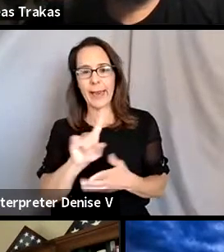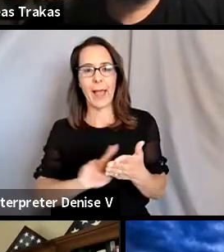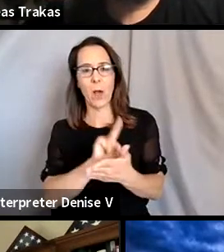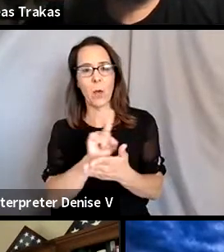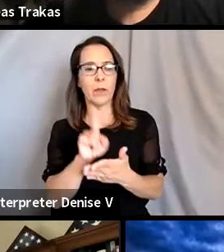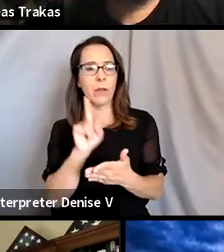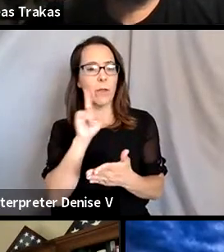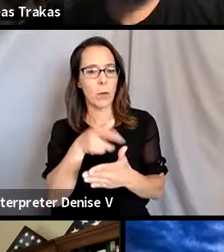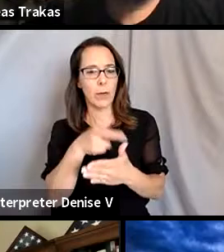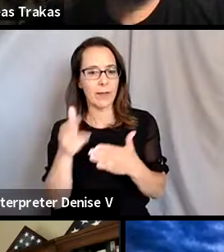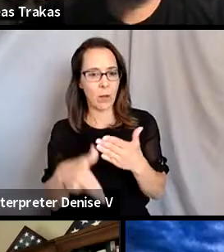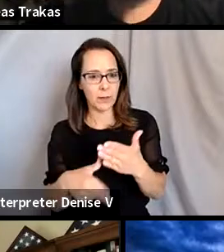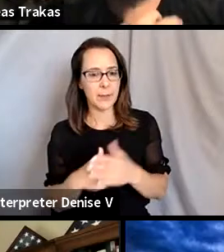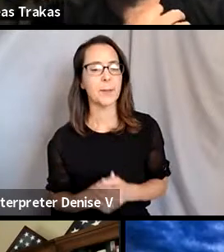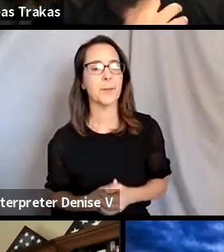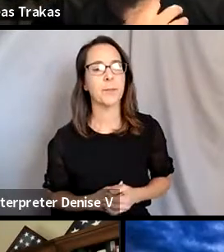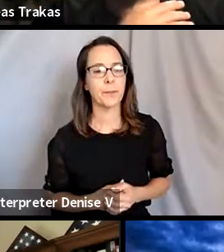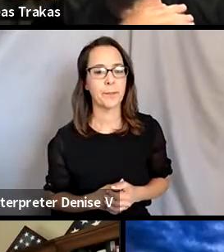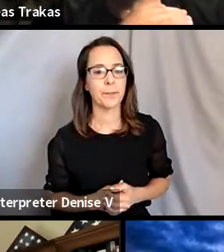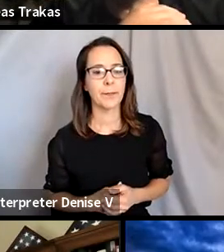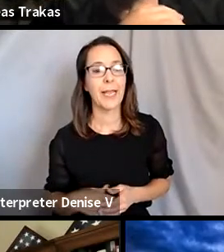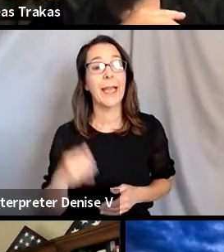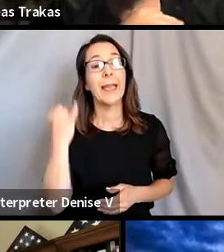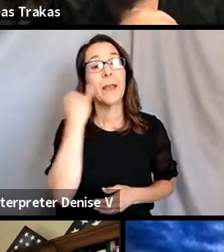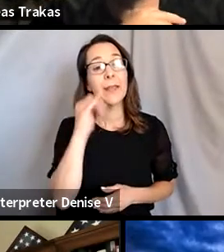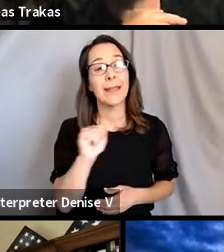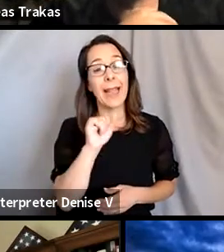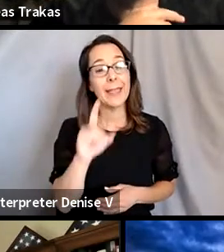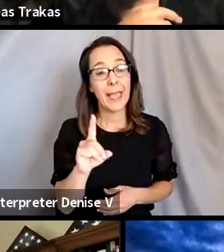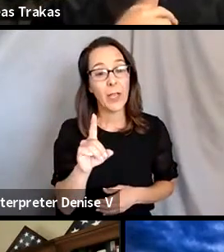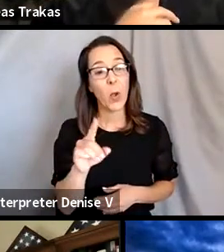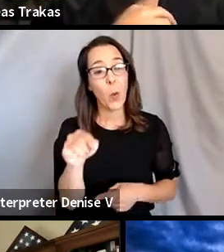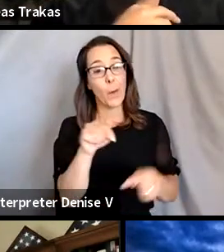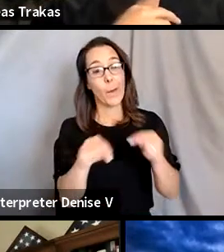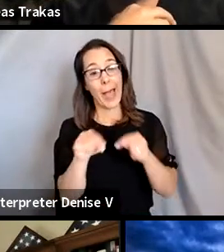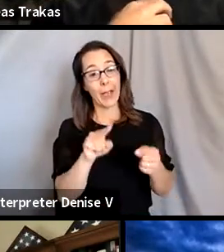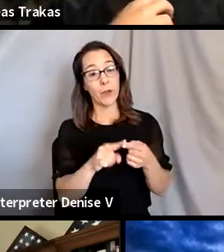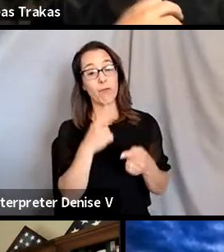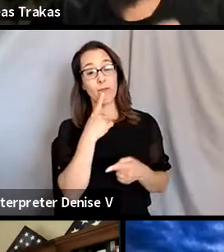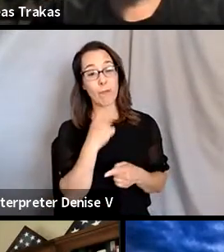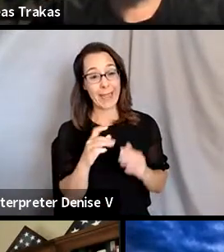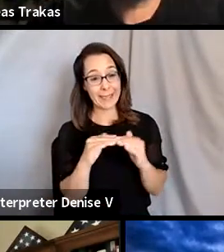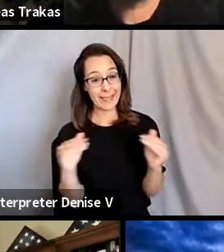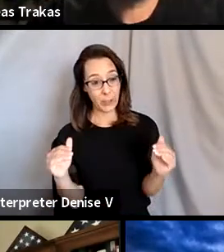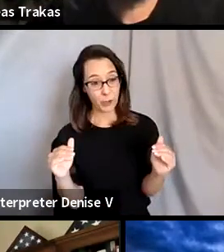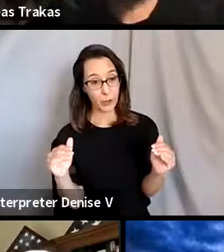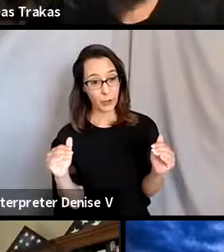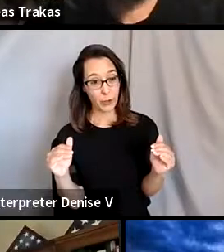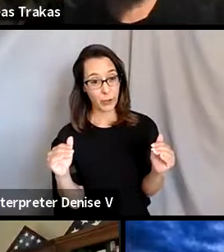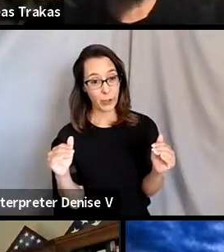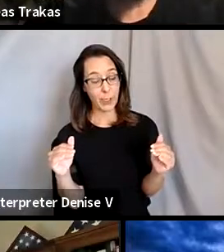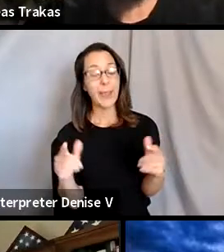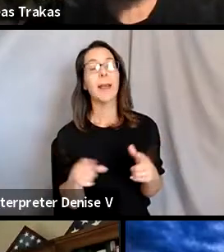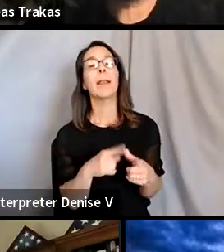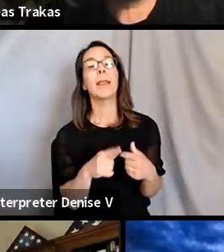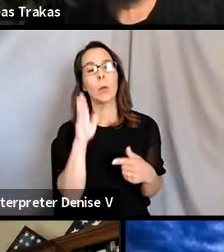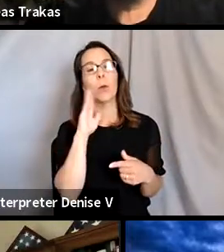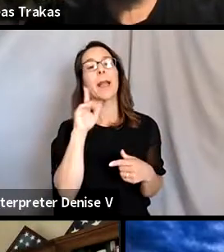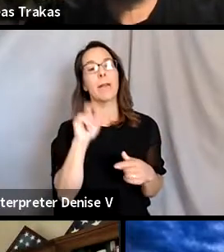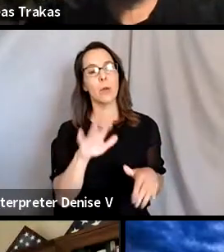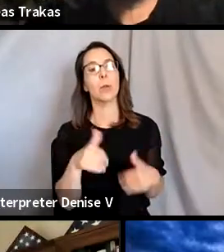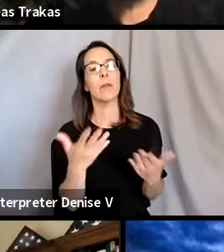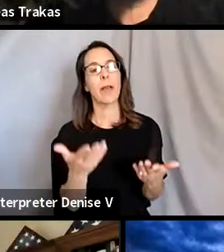results. If San Diego was to slide back into the red tier, then we would have to